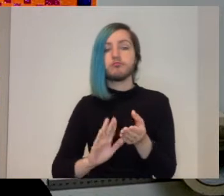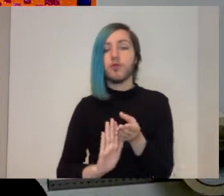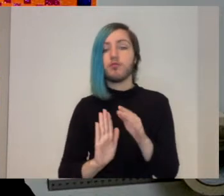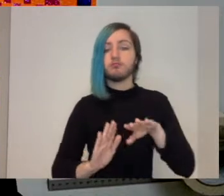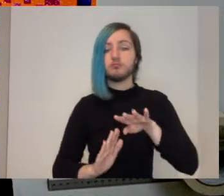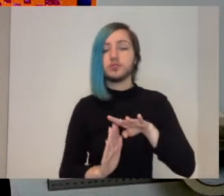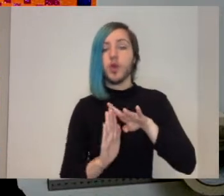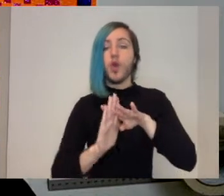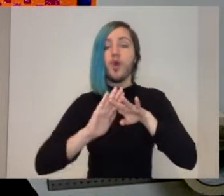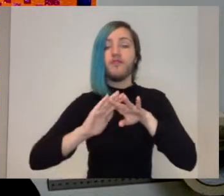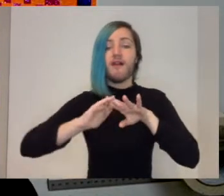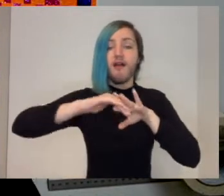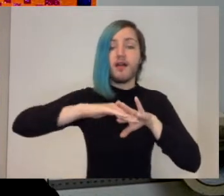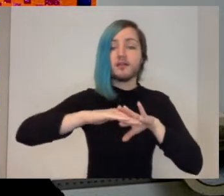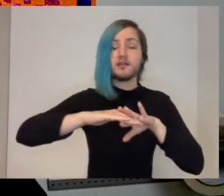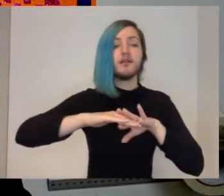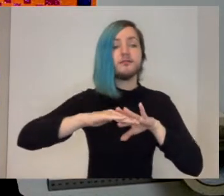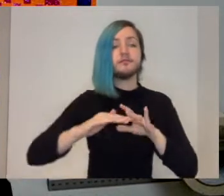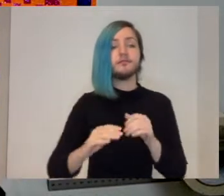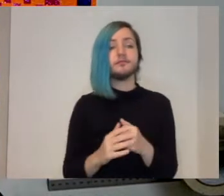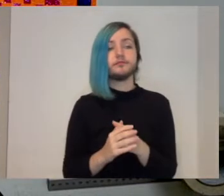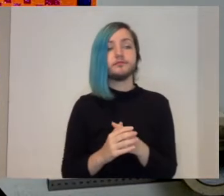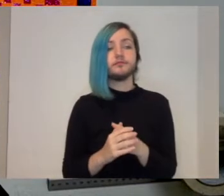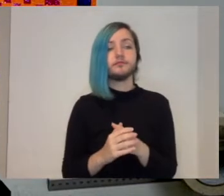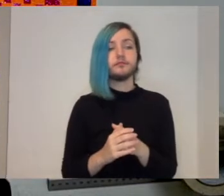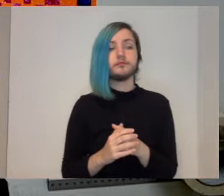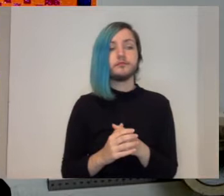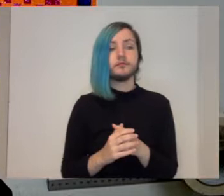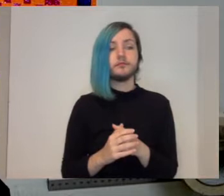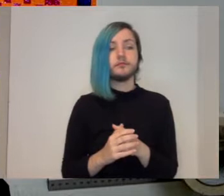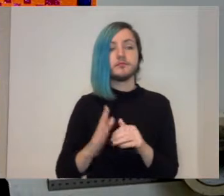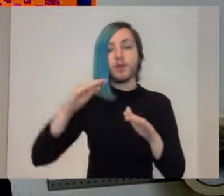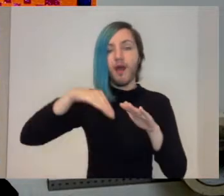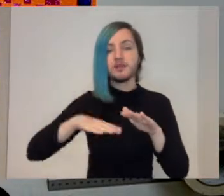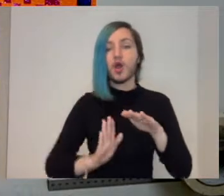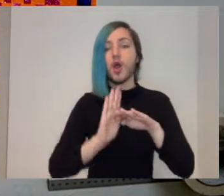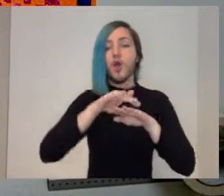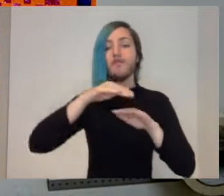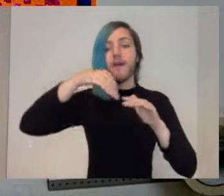under. So you're going underneath, on top, underneath, on top.